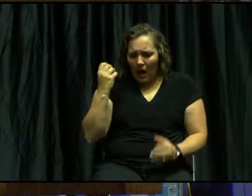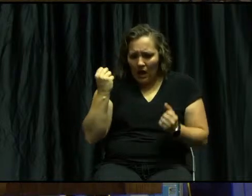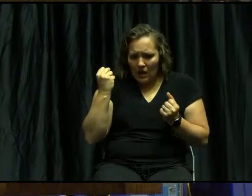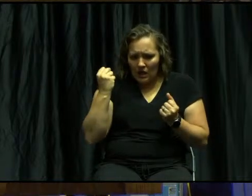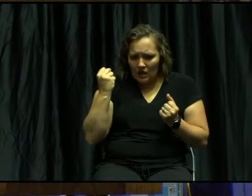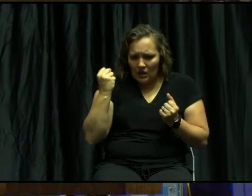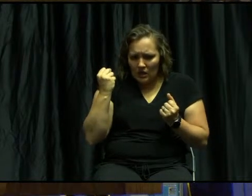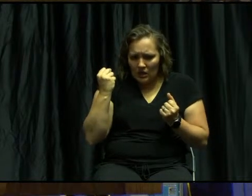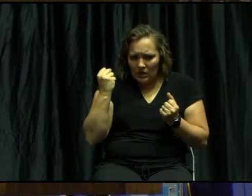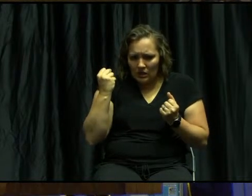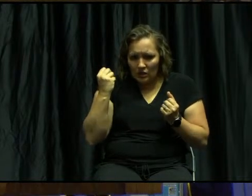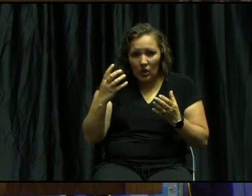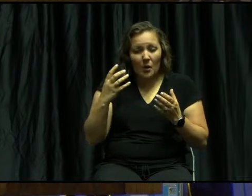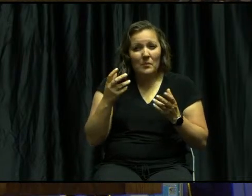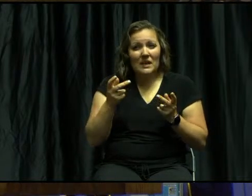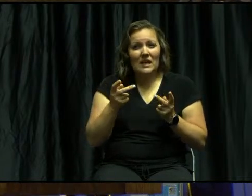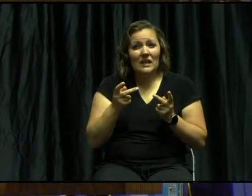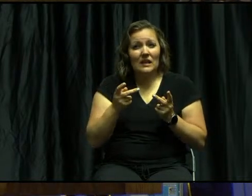places have the name Stewart